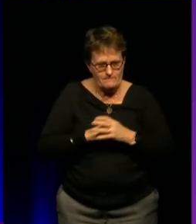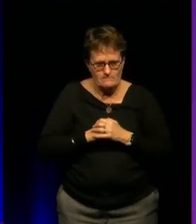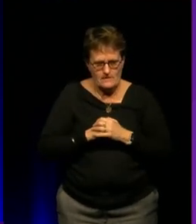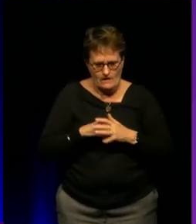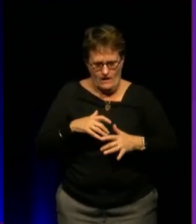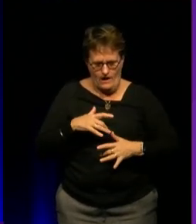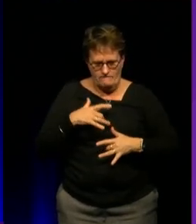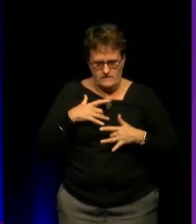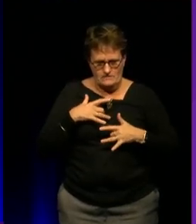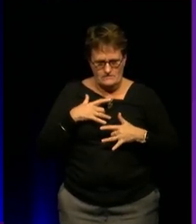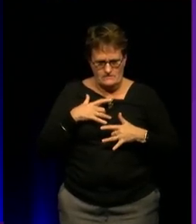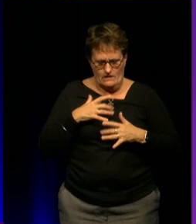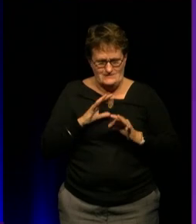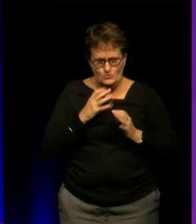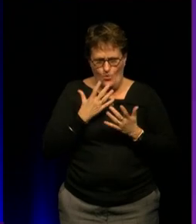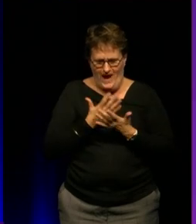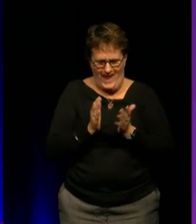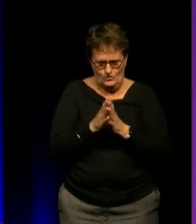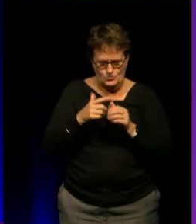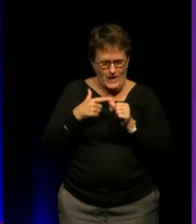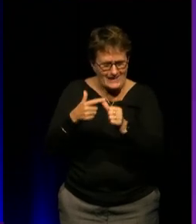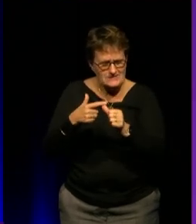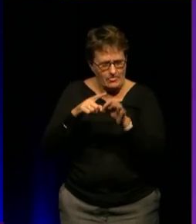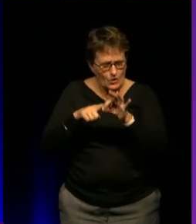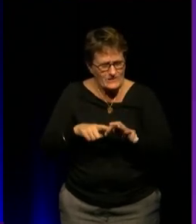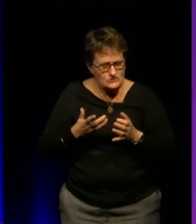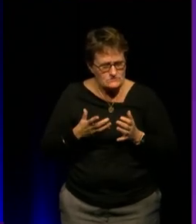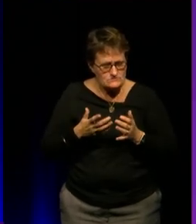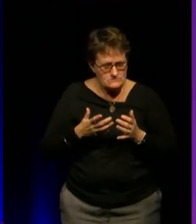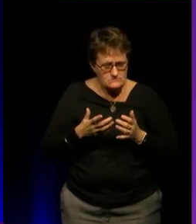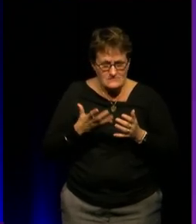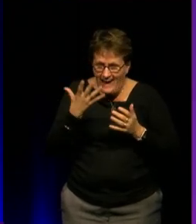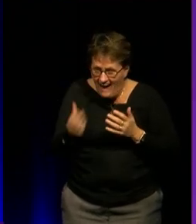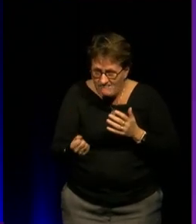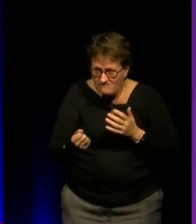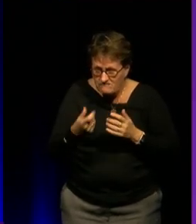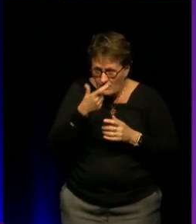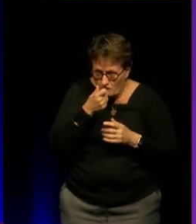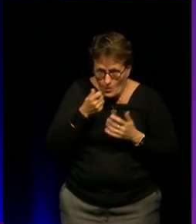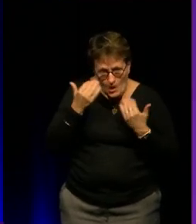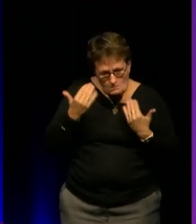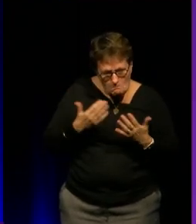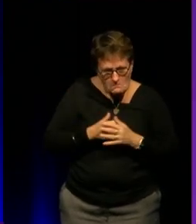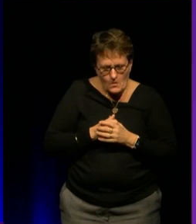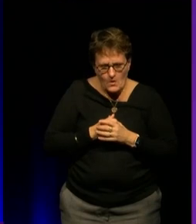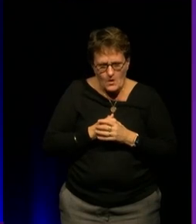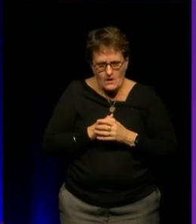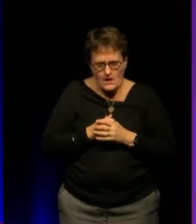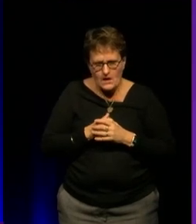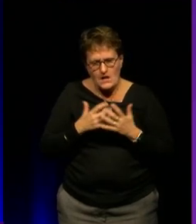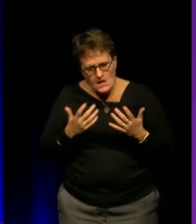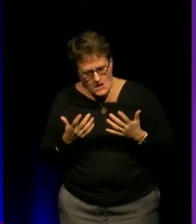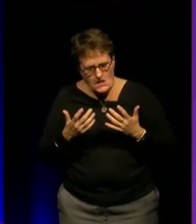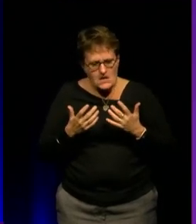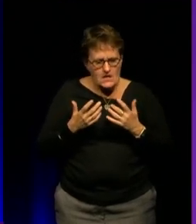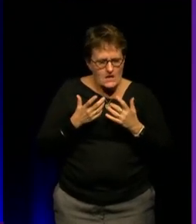saw him that I couldn't really answer the question. Like, I didn't know if he had swine flu. Maybe not. You know, yes, you look sick, your symptoms are consistent, but that's not a